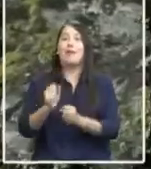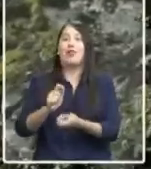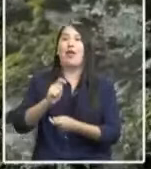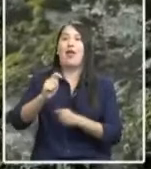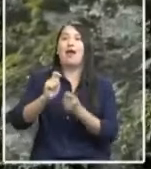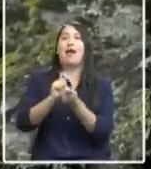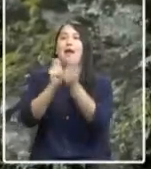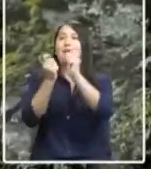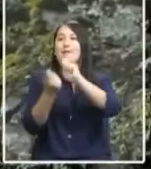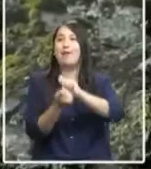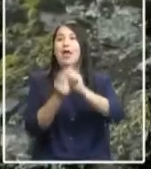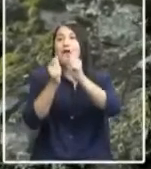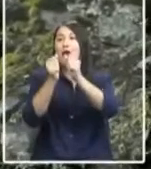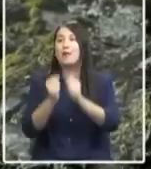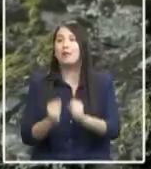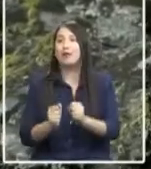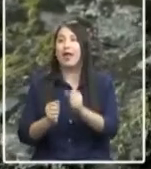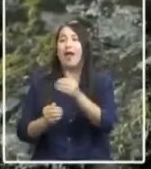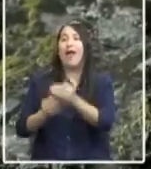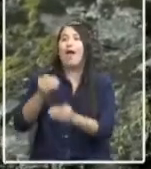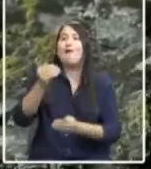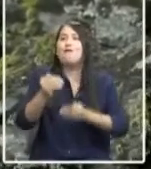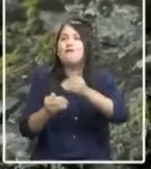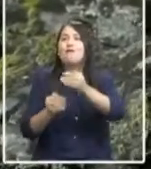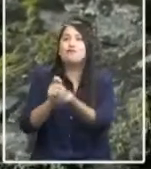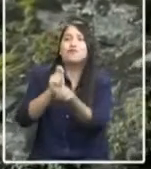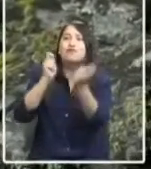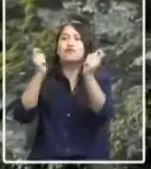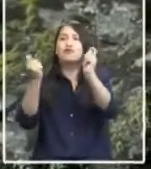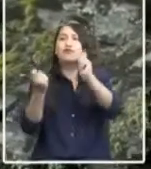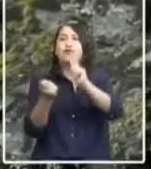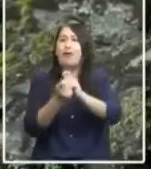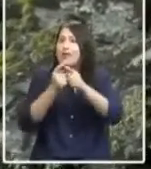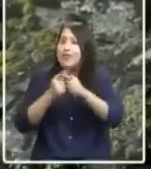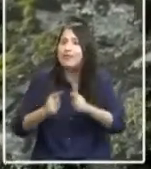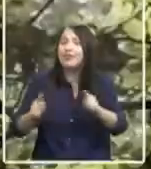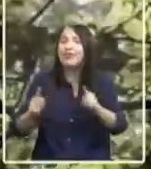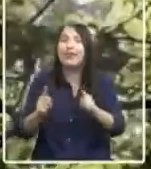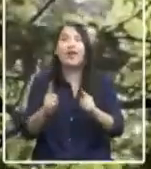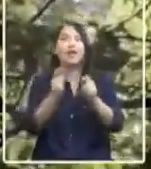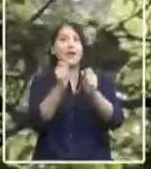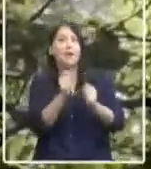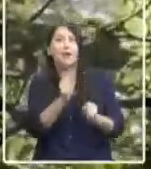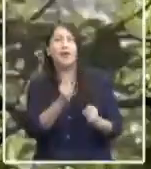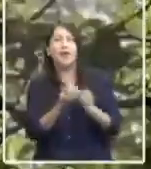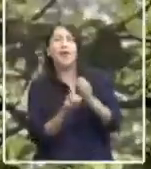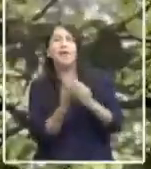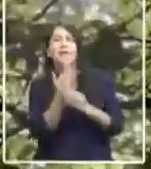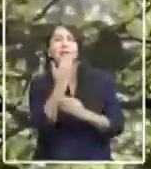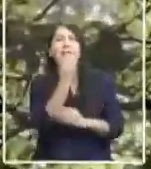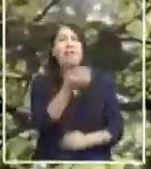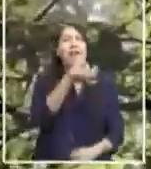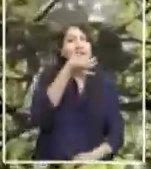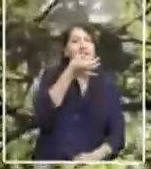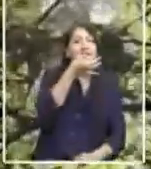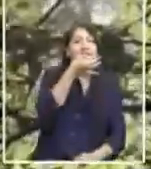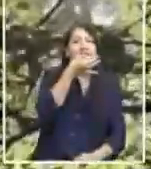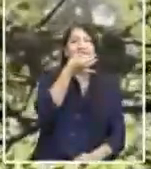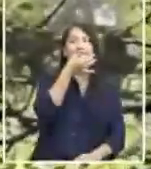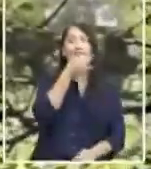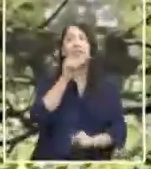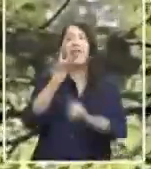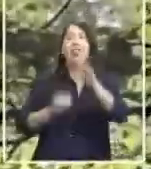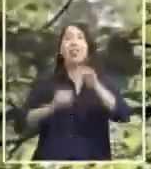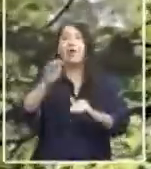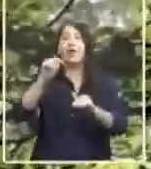it possible that the evolution here was so different to have a plant with evergreen